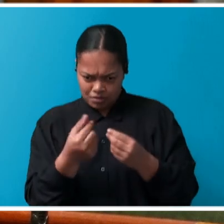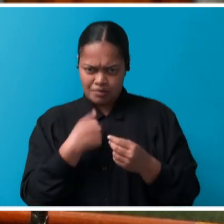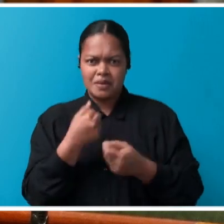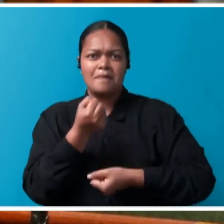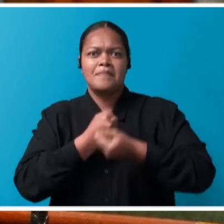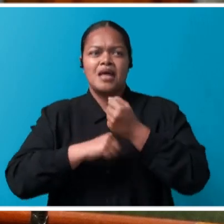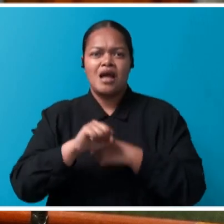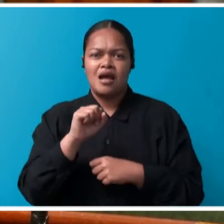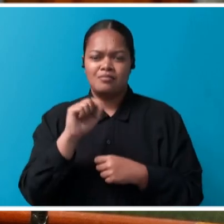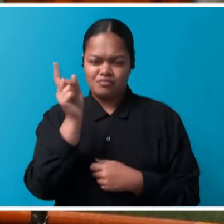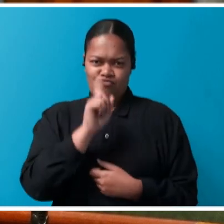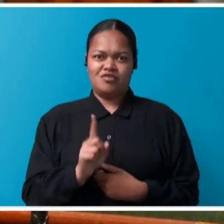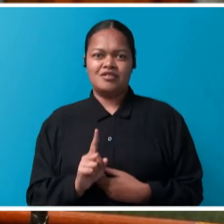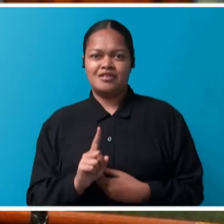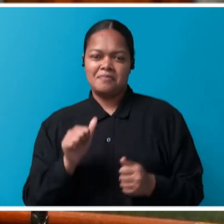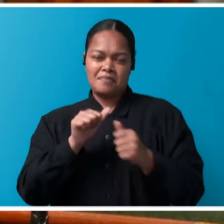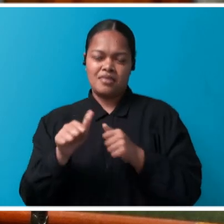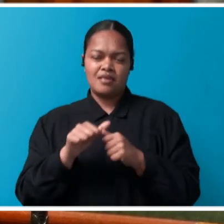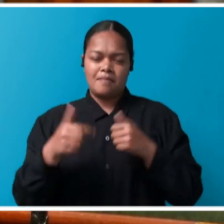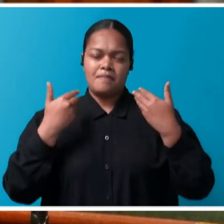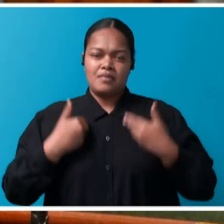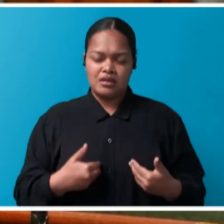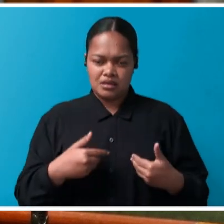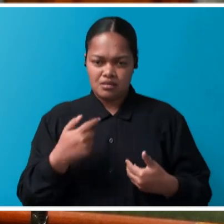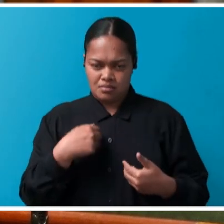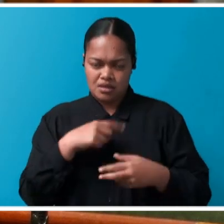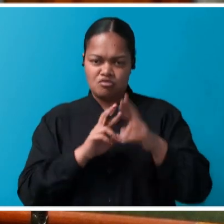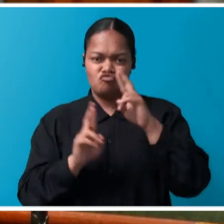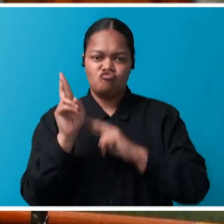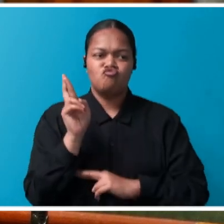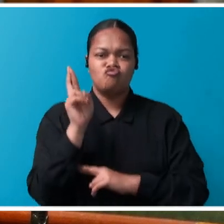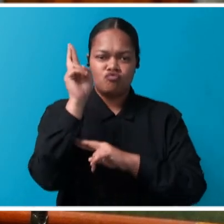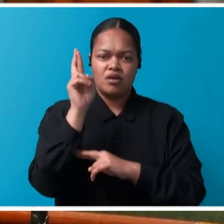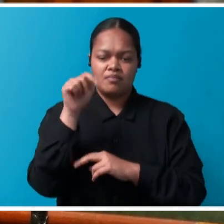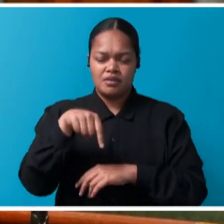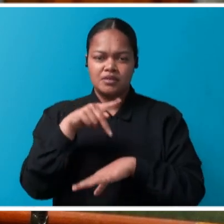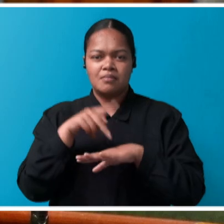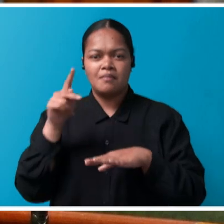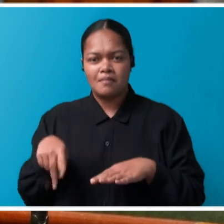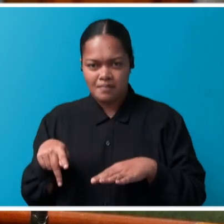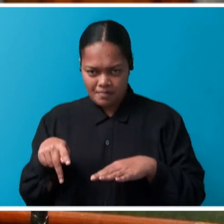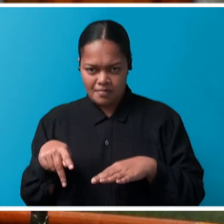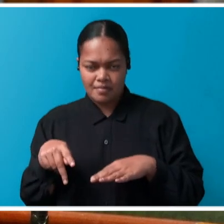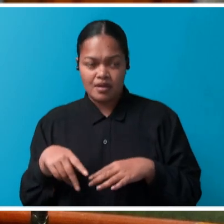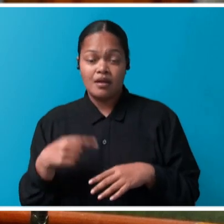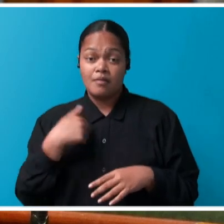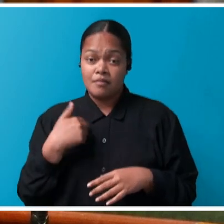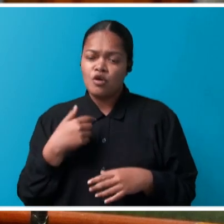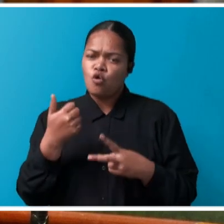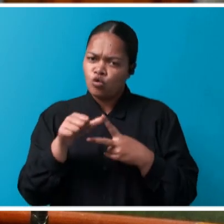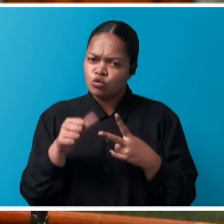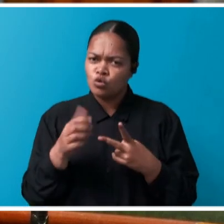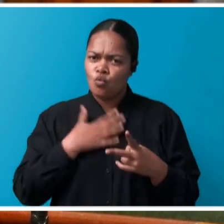this far to this august House. Mr. Speaker, sir, I also wish to commend